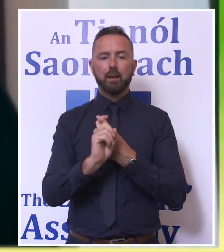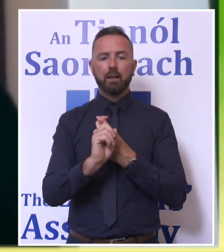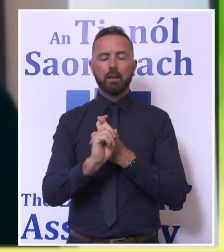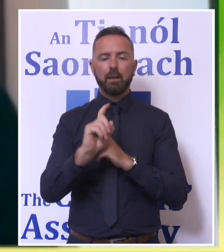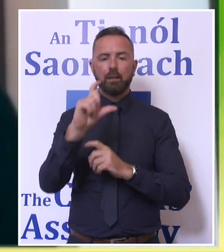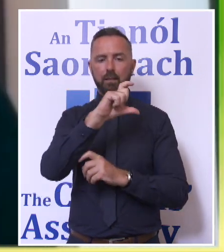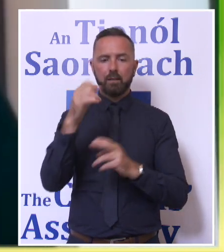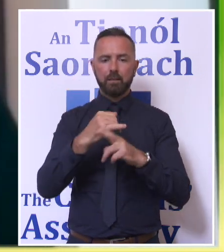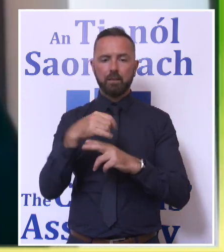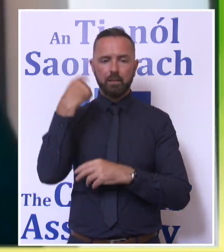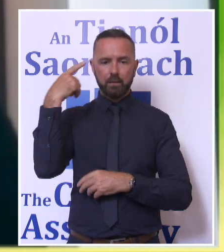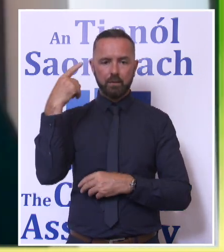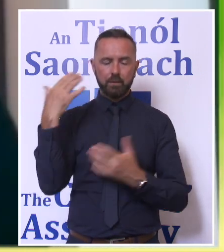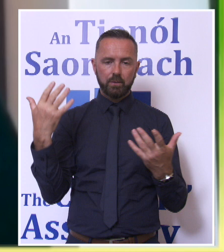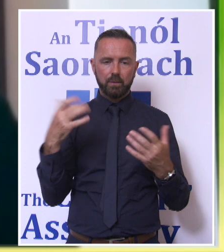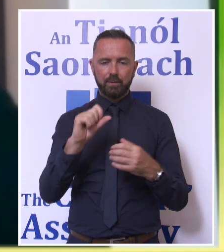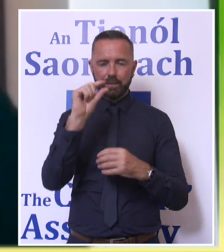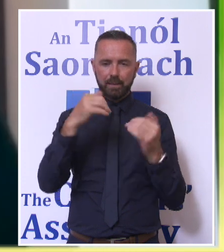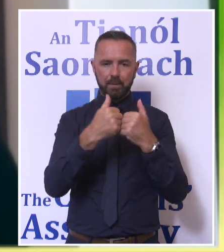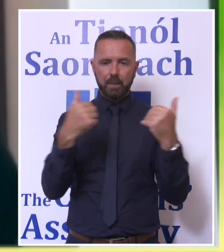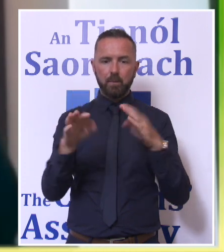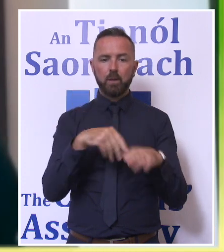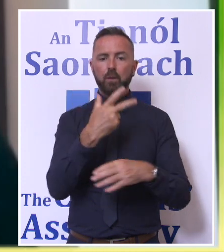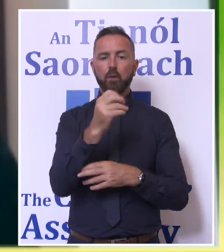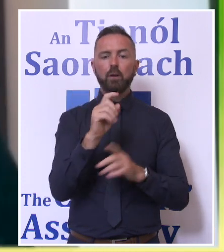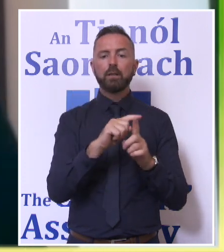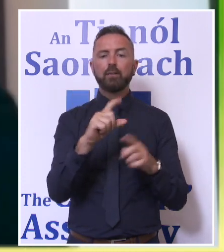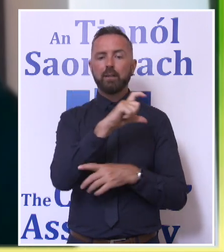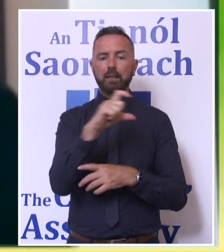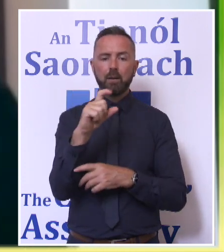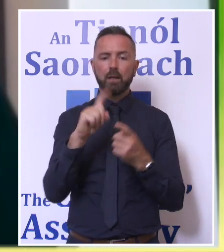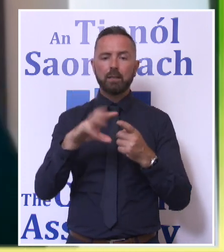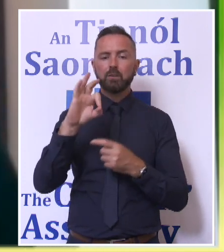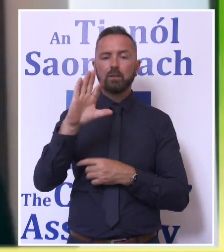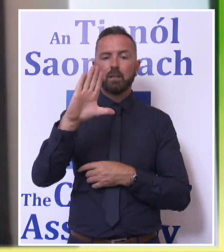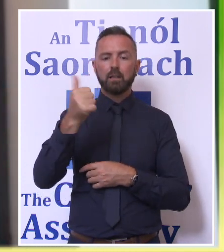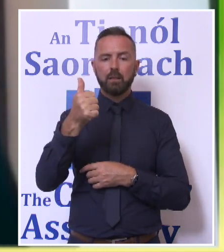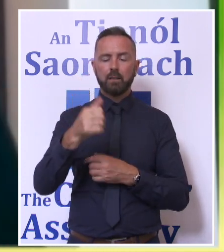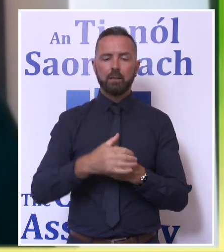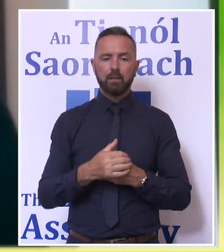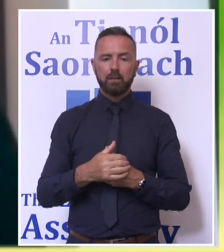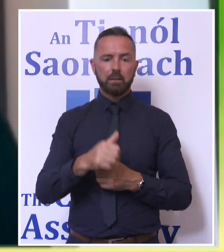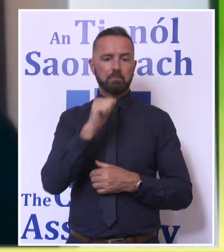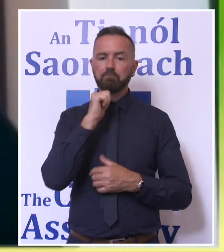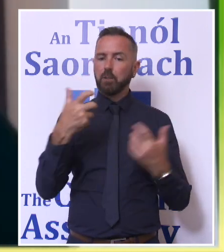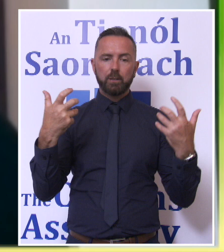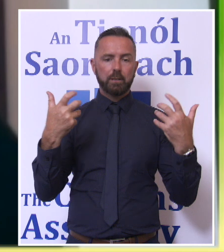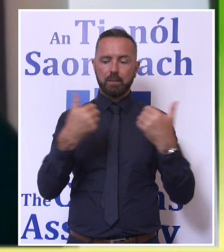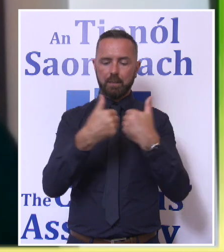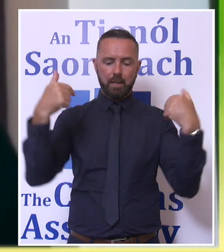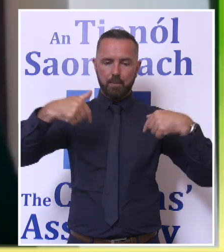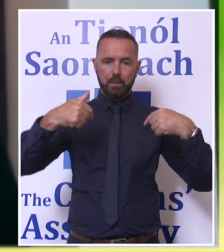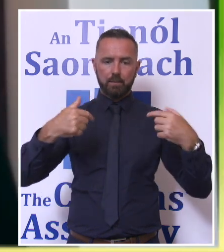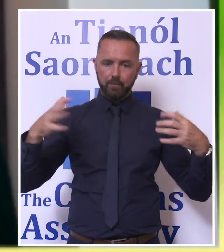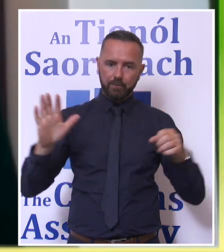London. And there's a sort of gap between the 30 or so councils and the GLA. In our case, there is no gap. It's quite a lean